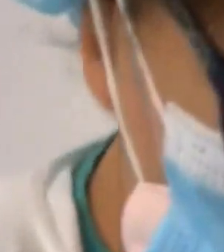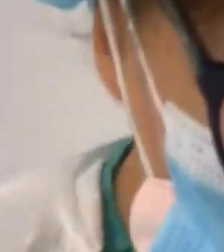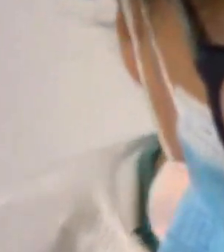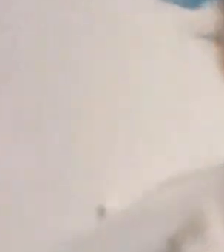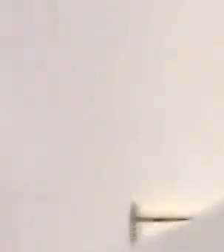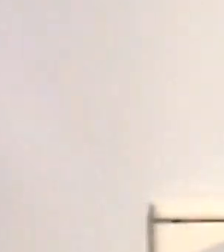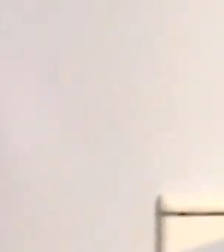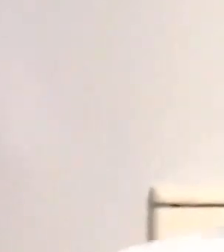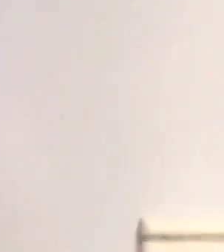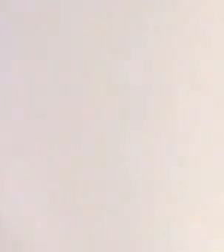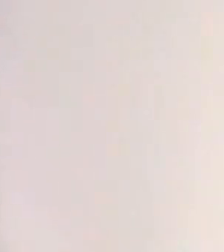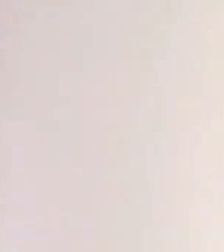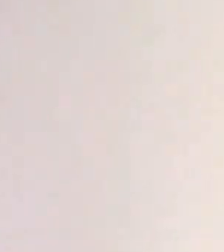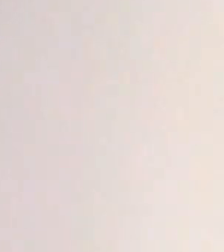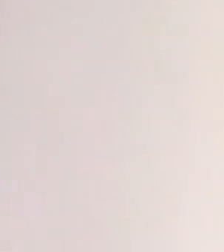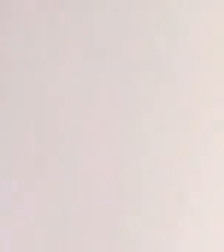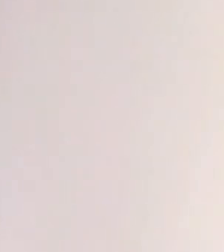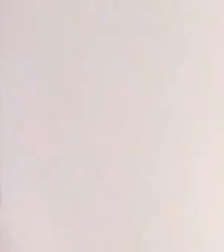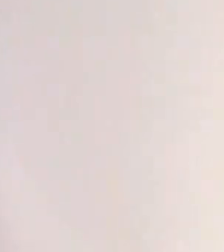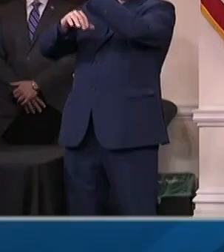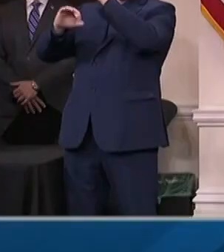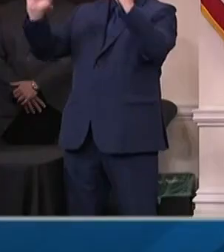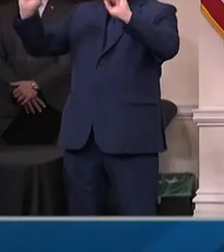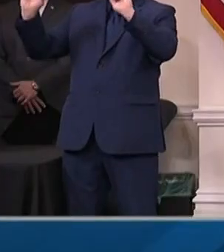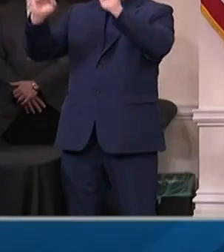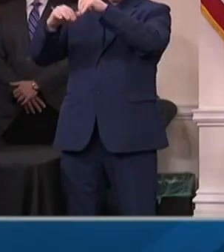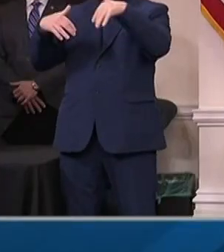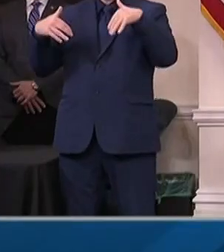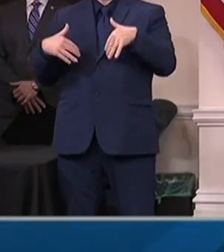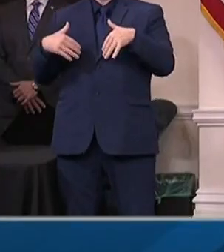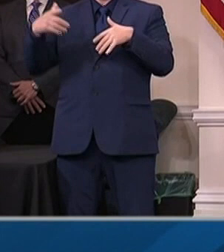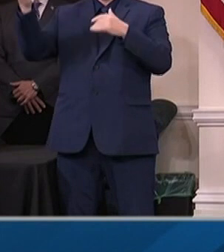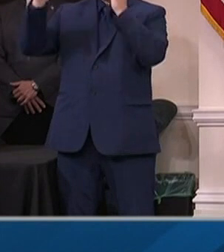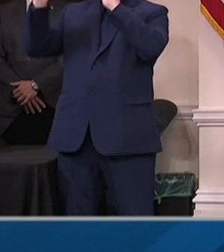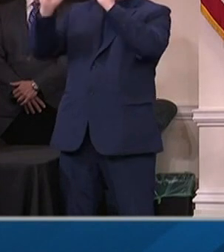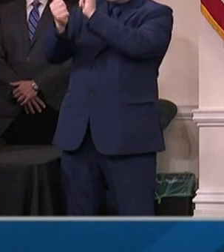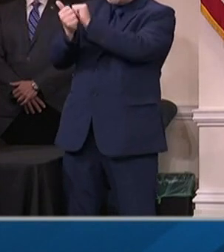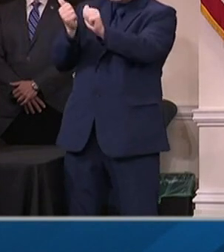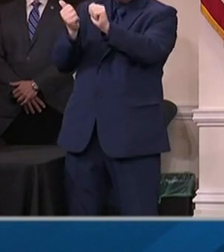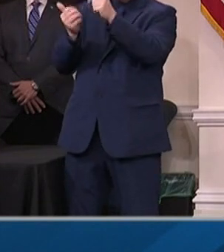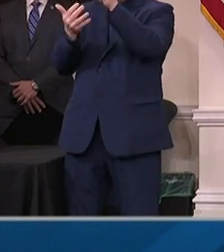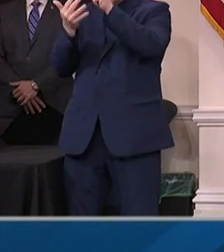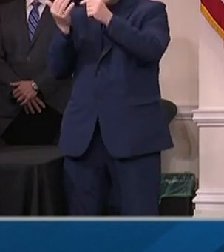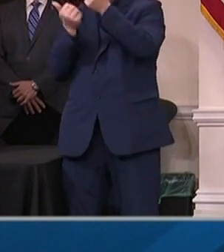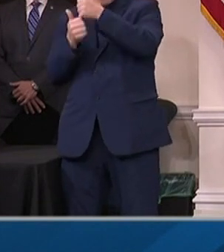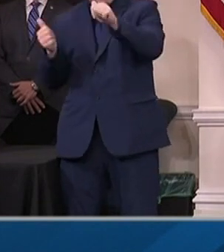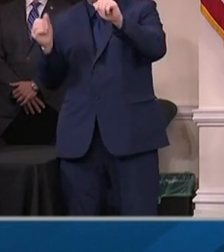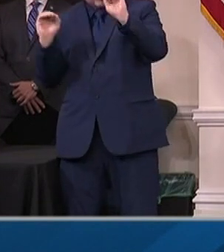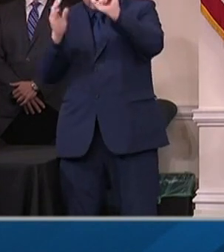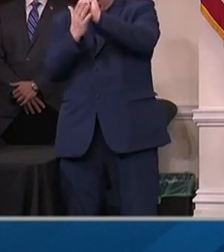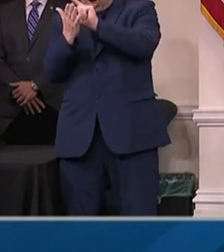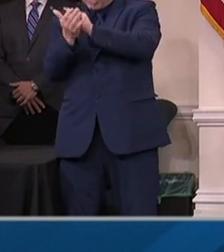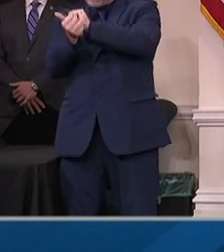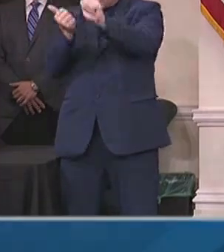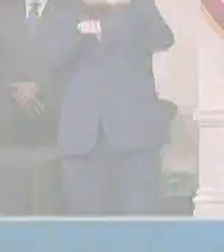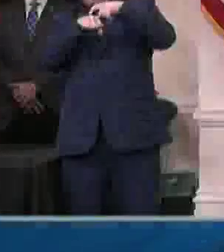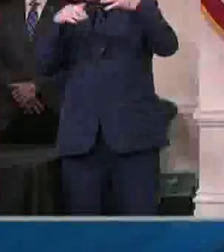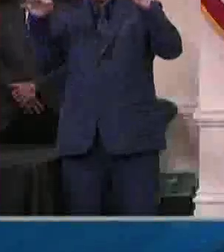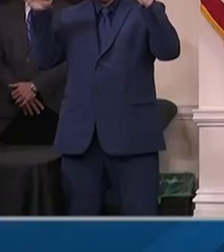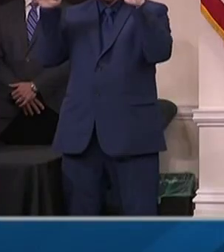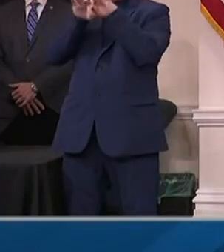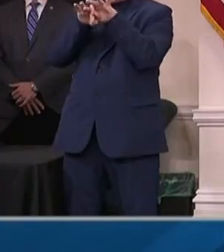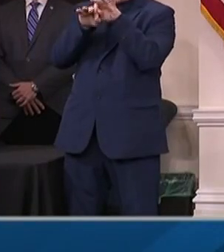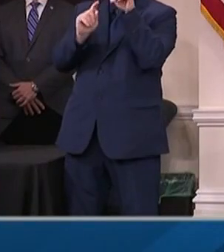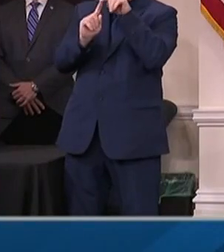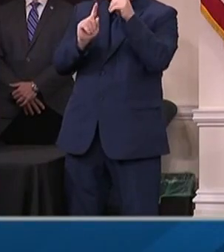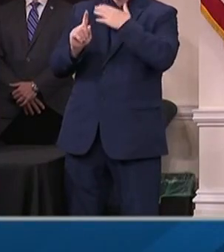help small businesses and families during the pandemic. If you pass no other legislation and you can only accomplish one thing, it